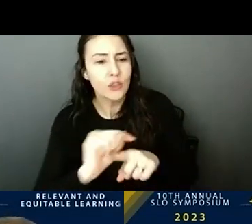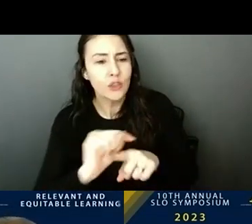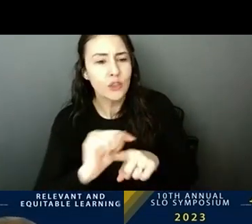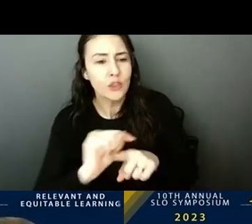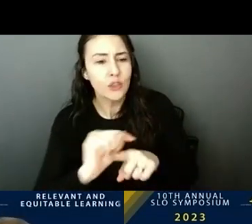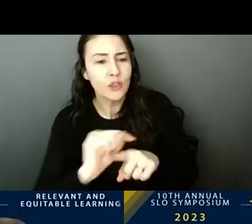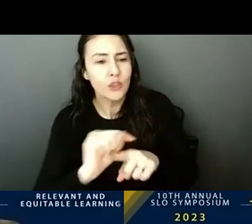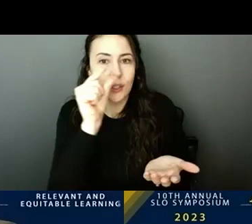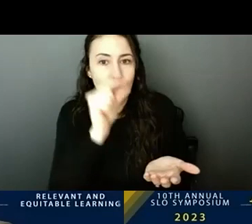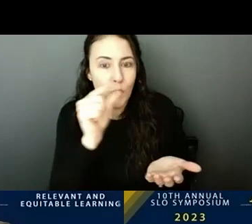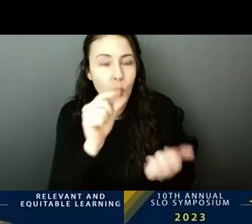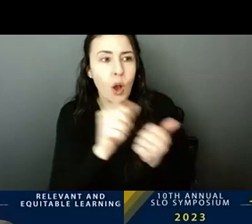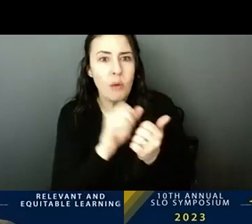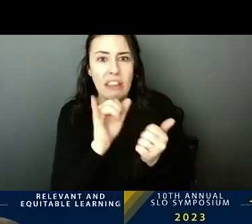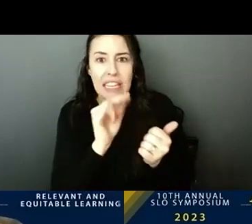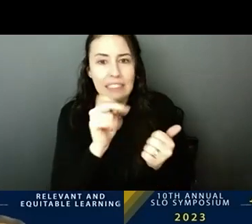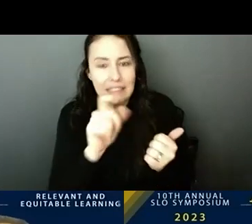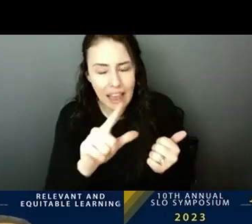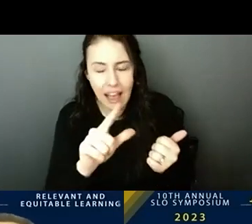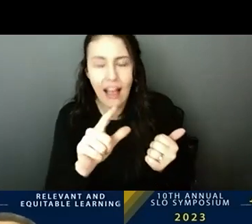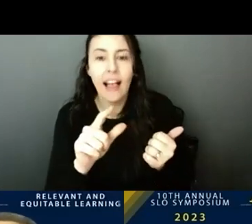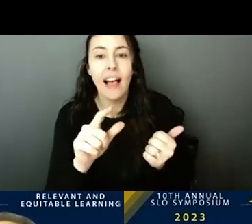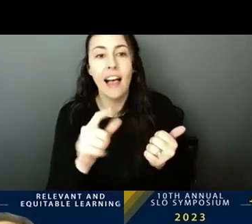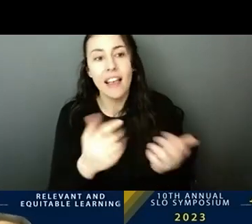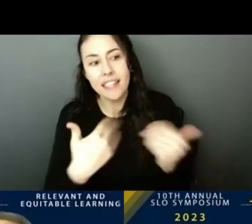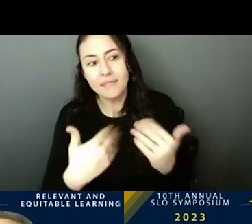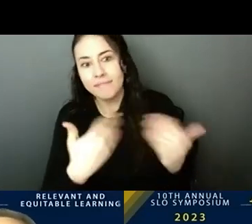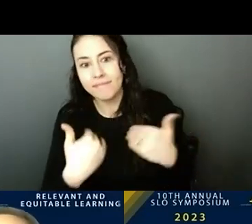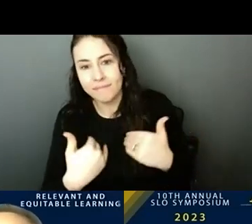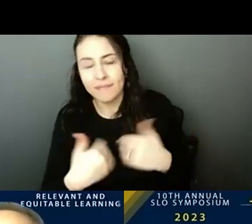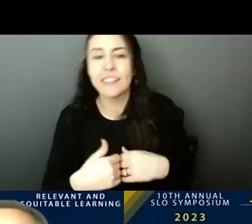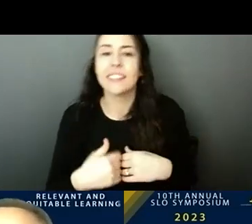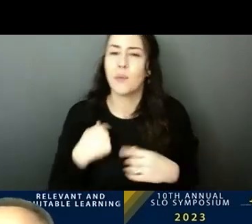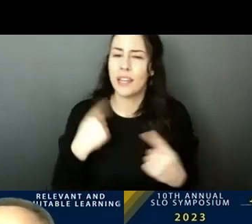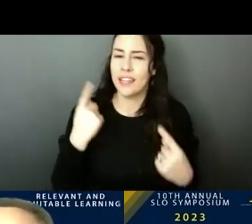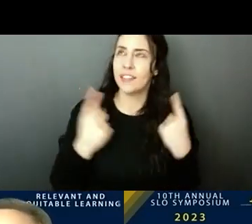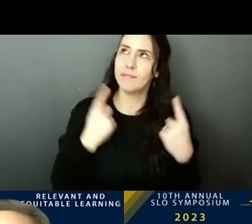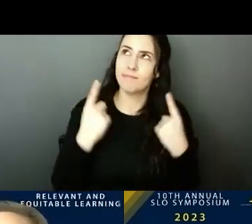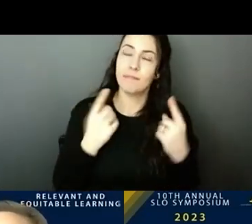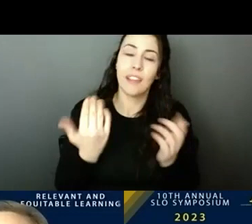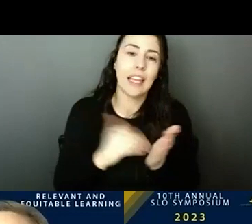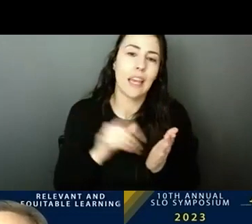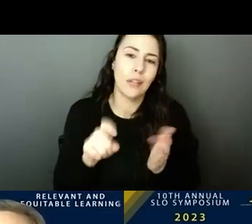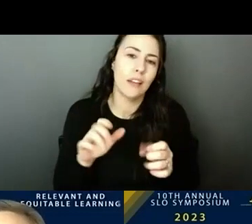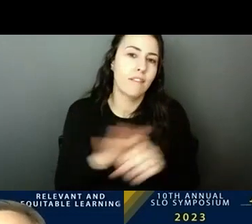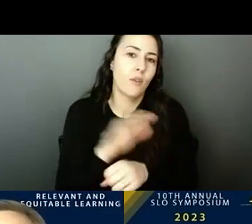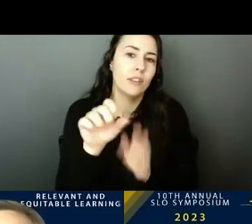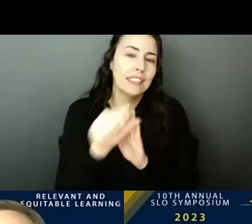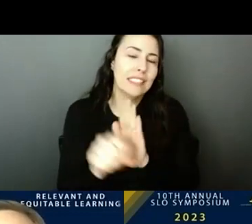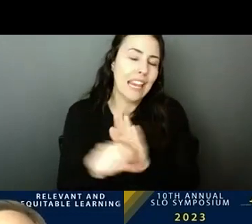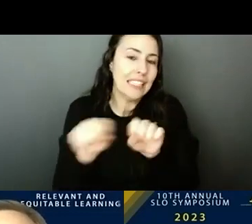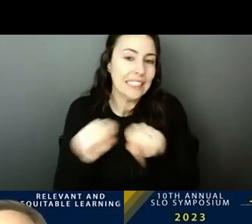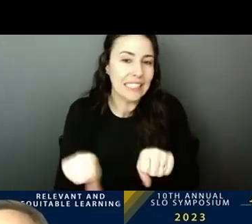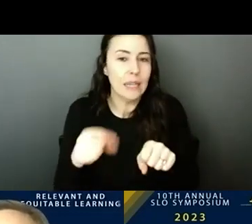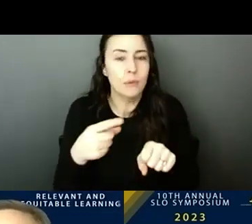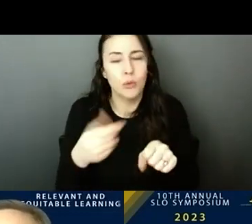factor that it would be good to tease out. We do wonder, and again, we need our full state system to better track, or are they just going